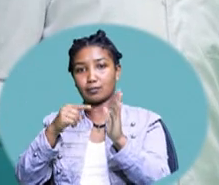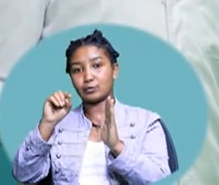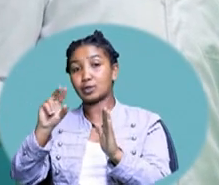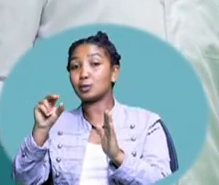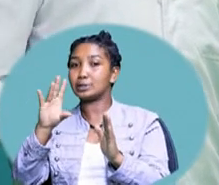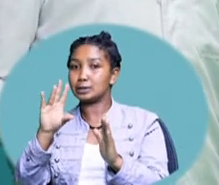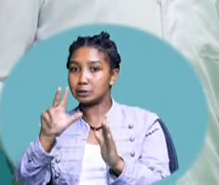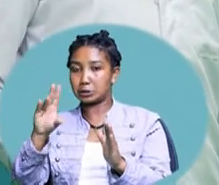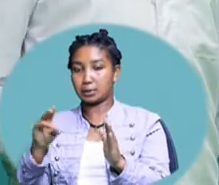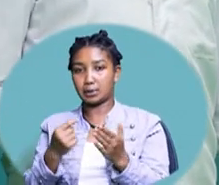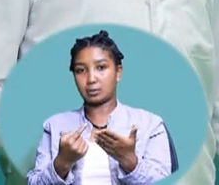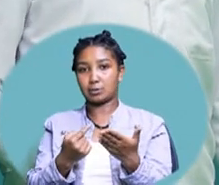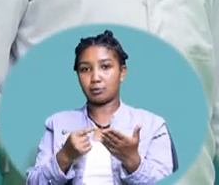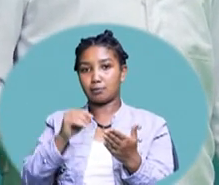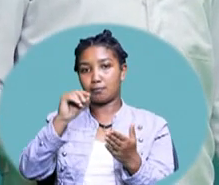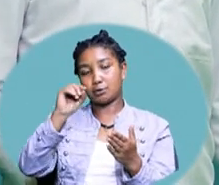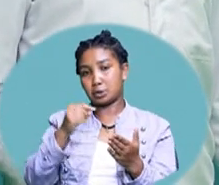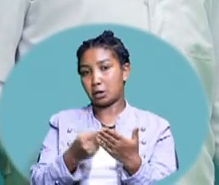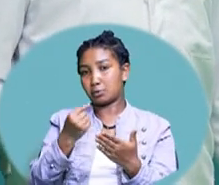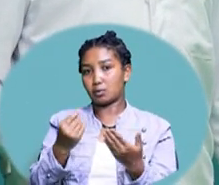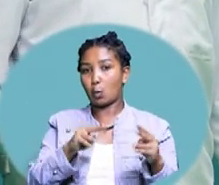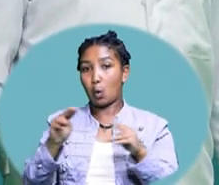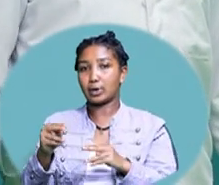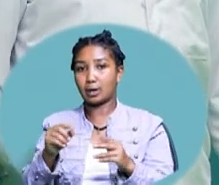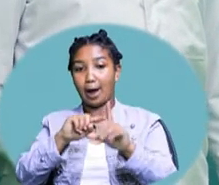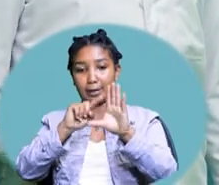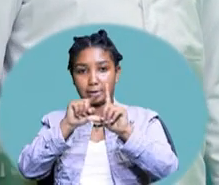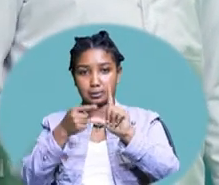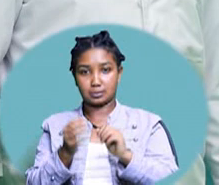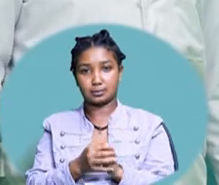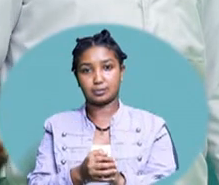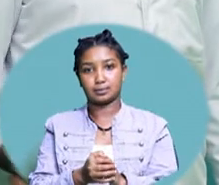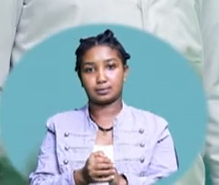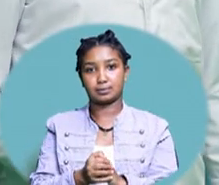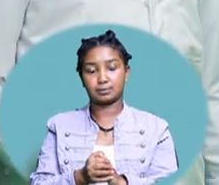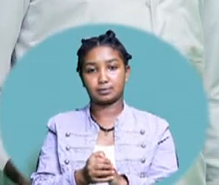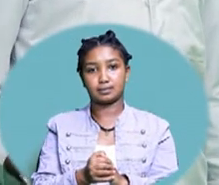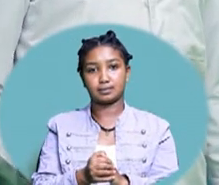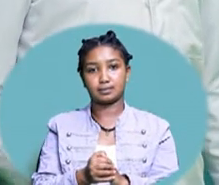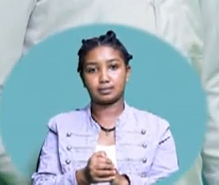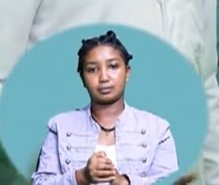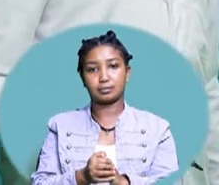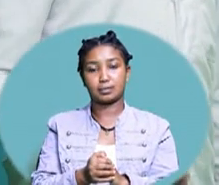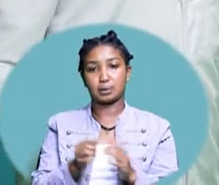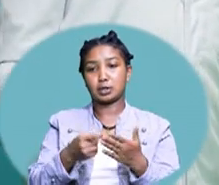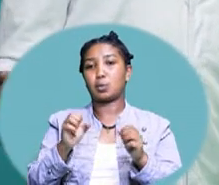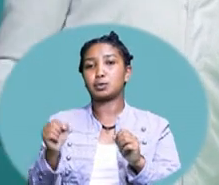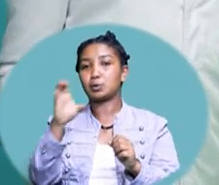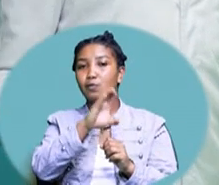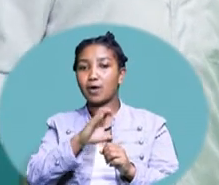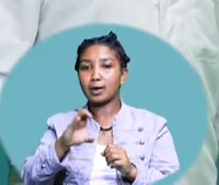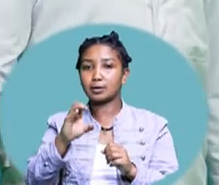of 37. These are common angles, 37, 53, 90, 45, 30, and 60 are known. But